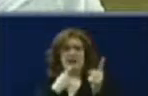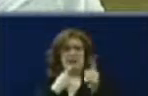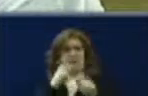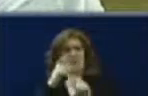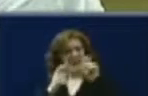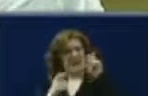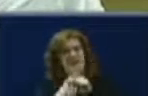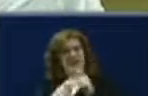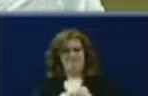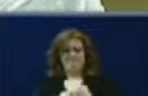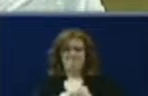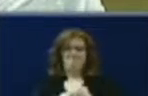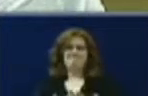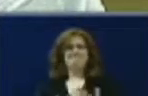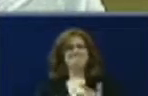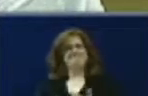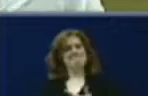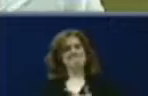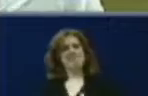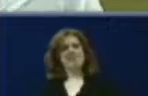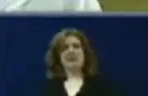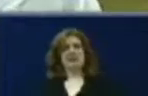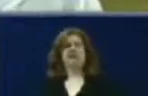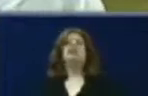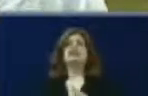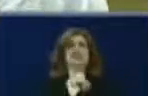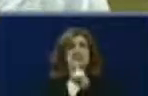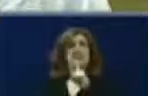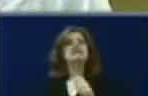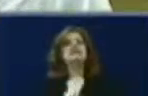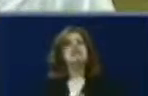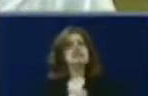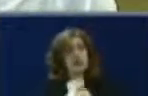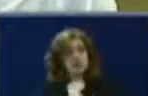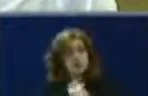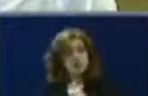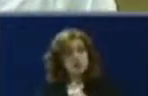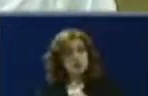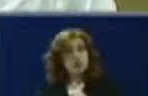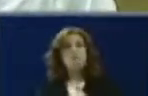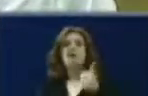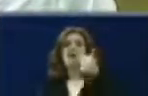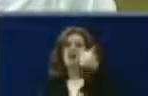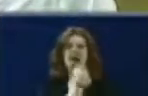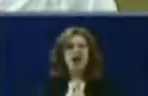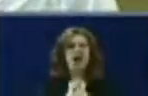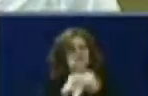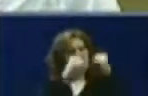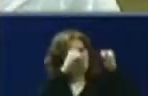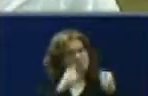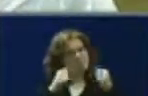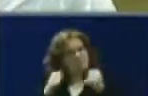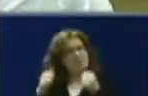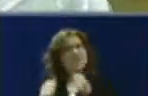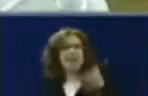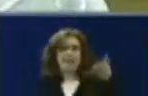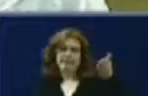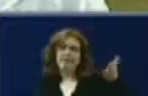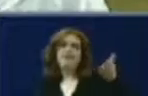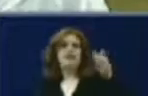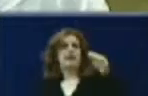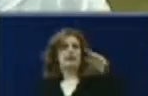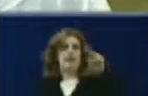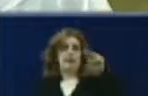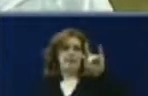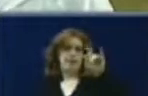unmitigated vehemence that it is dangerous for every individual at Minor Daniels